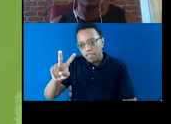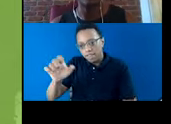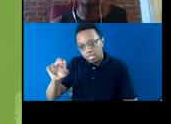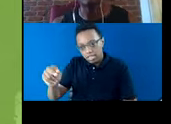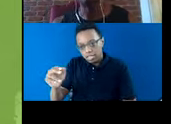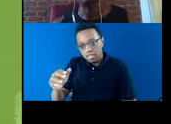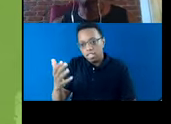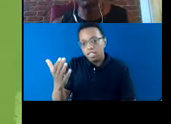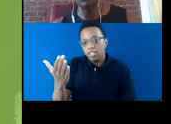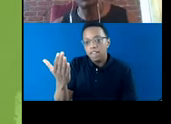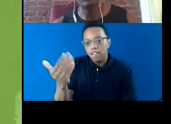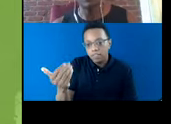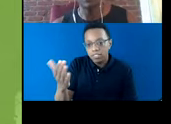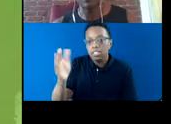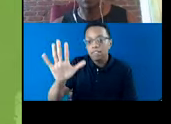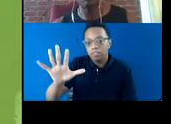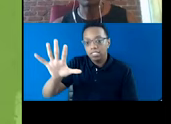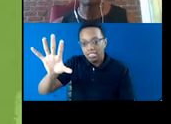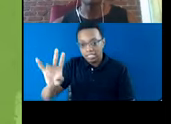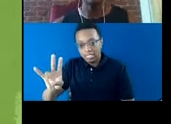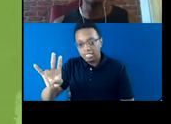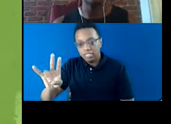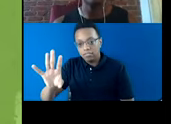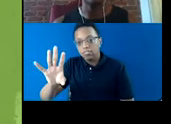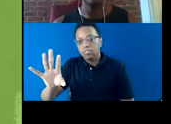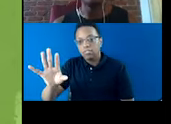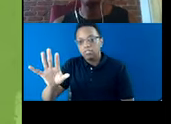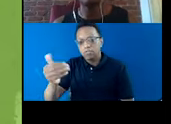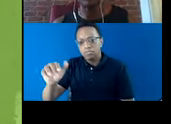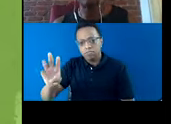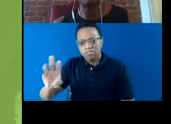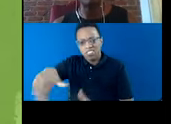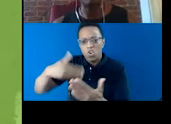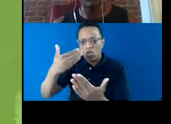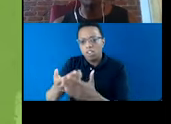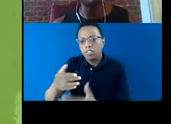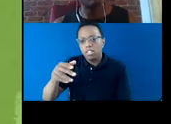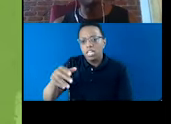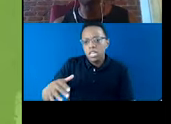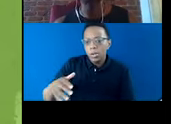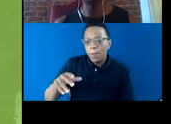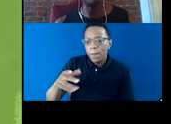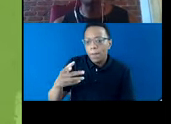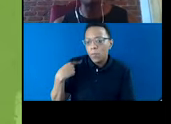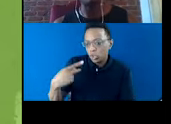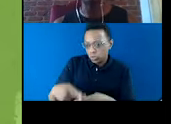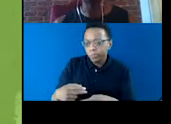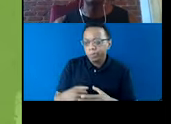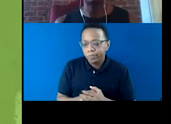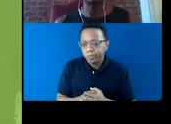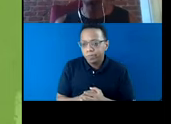1556 and came to Portugal during that time. And so what I want for everyone to think about is the fact that there were so